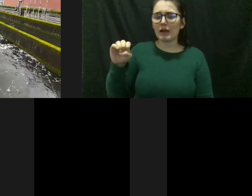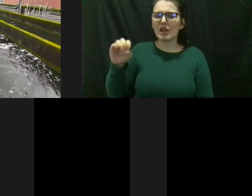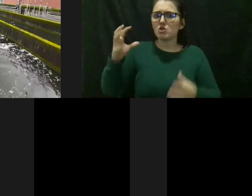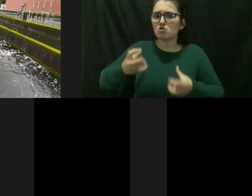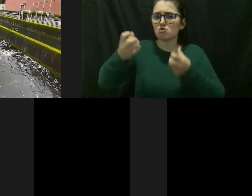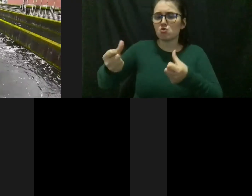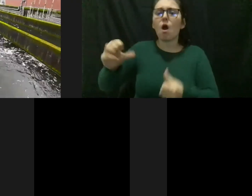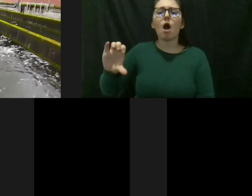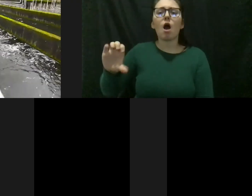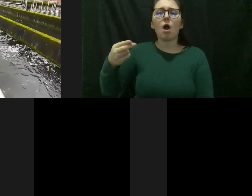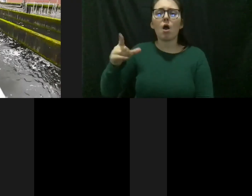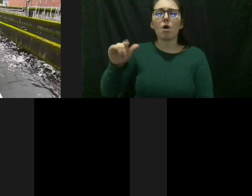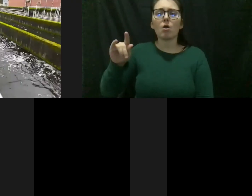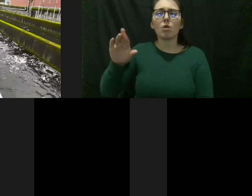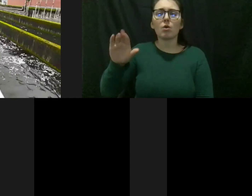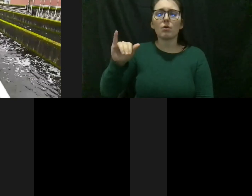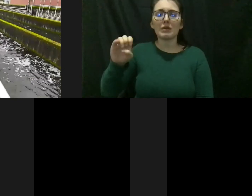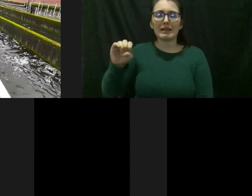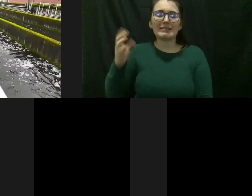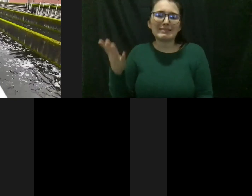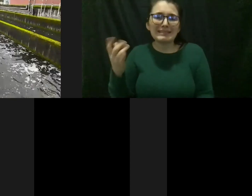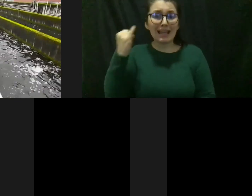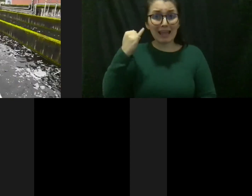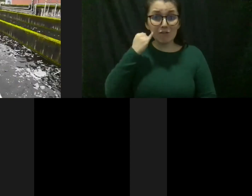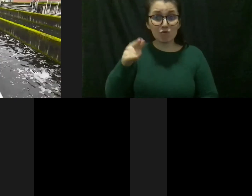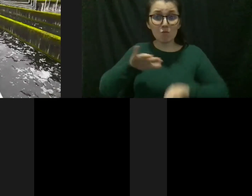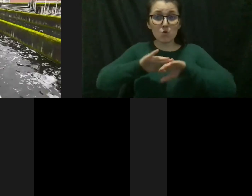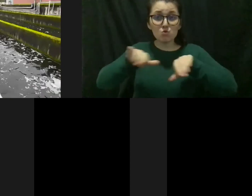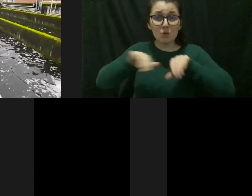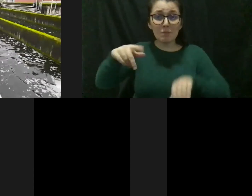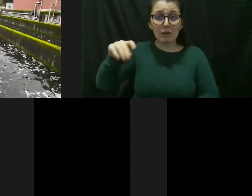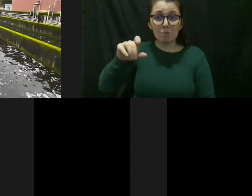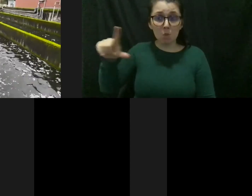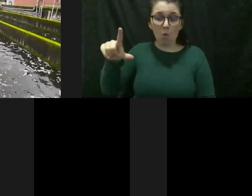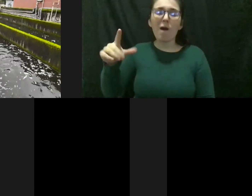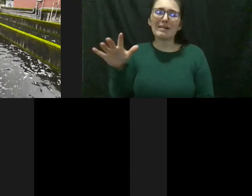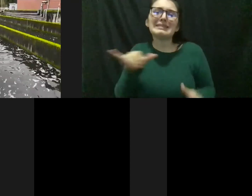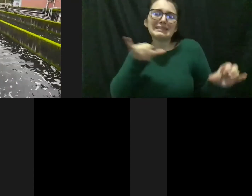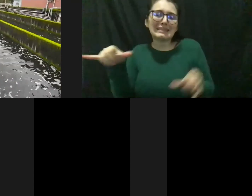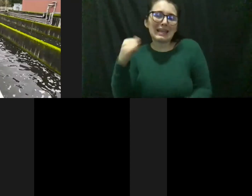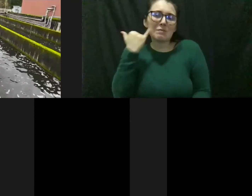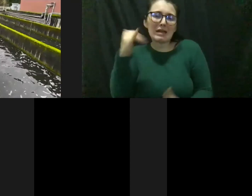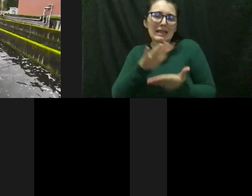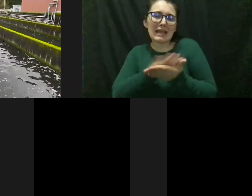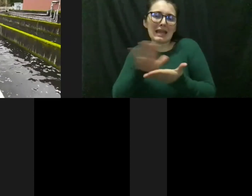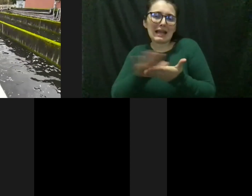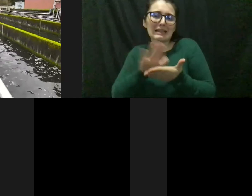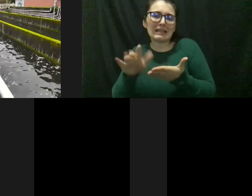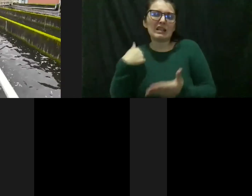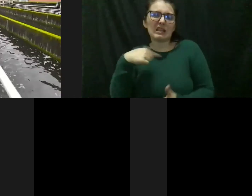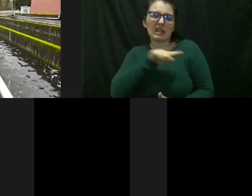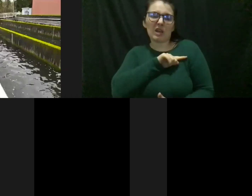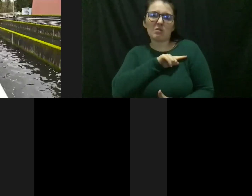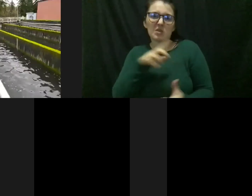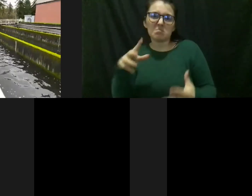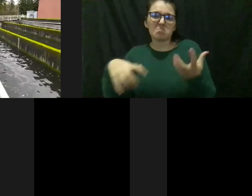biosolids are then put on our trees. And that's so we don't have to incinerate it or send it to the